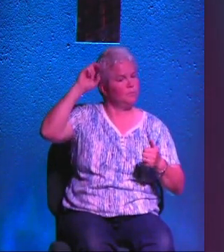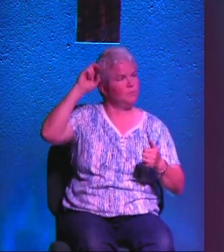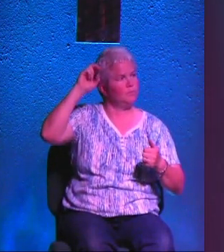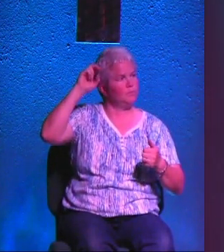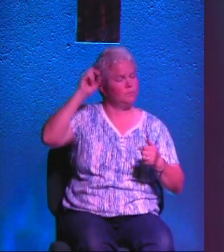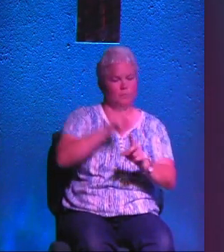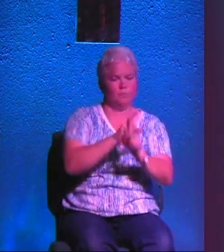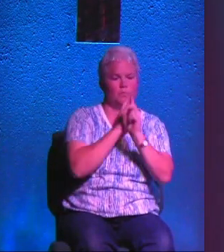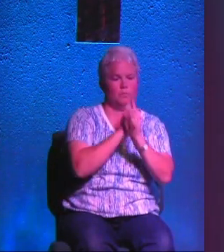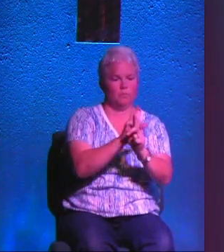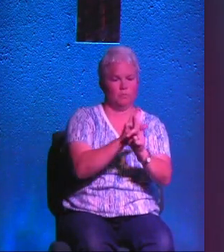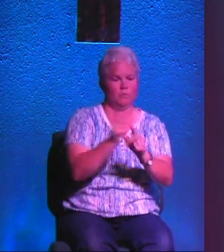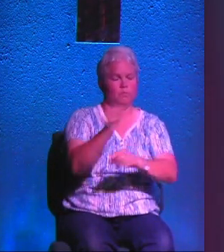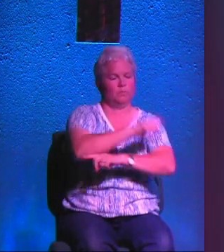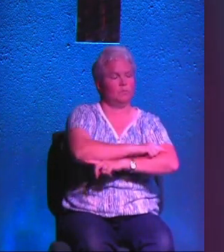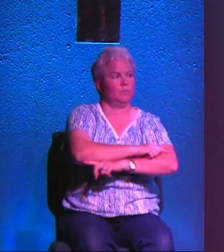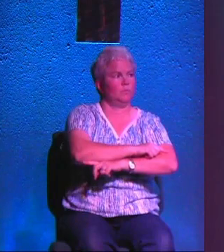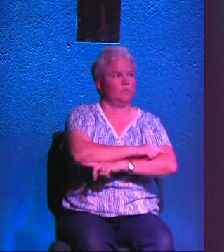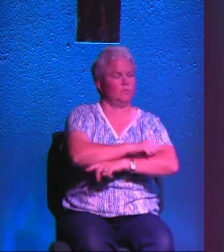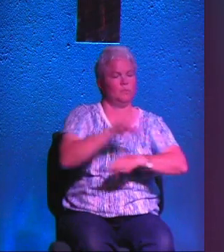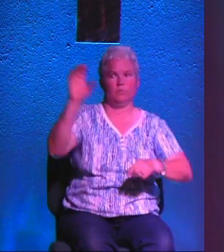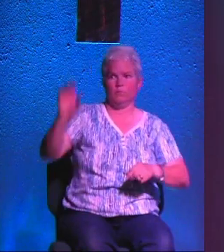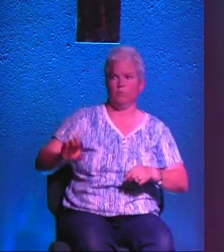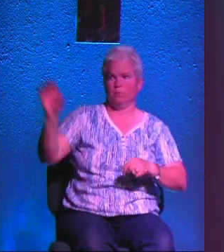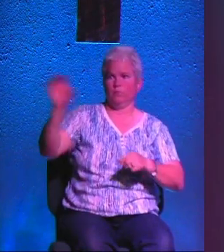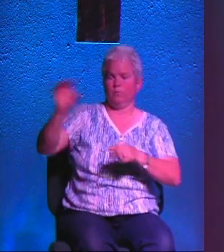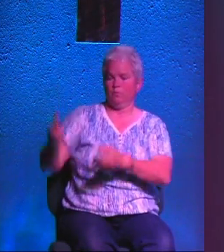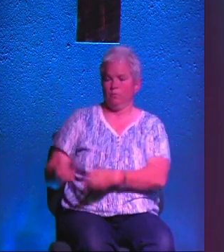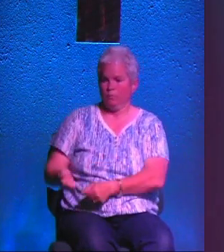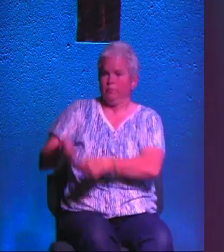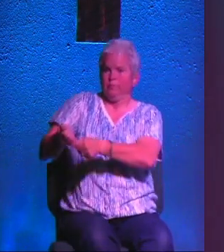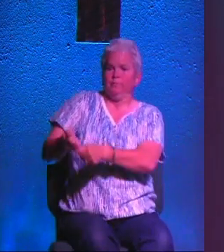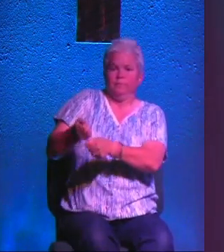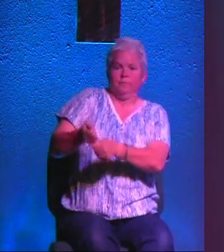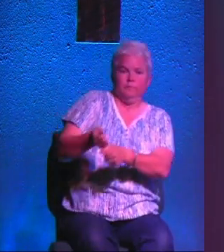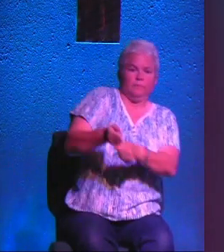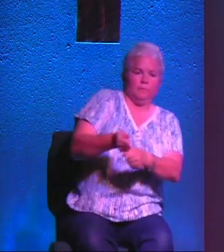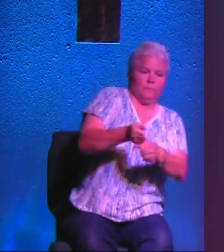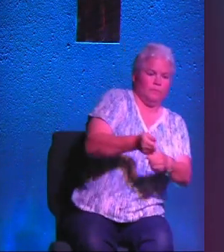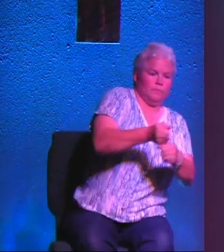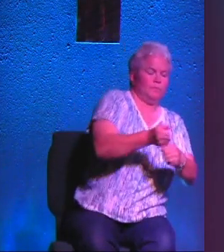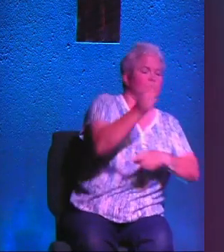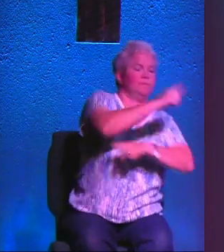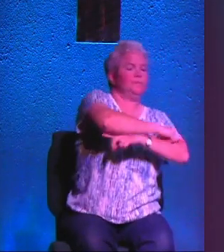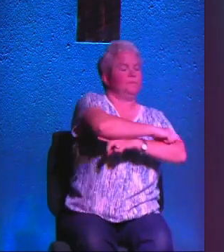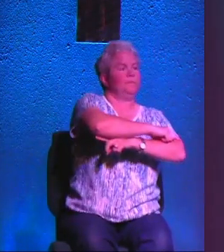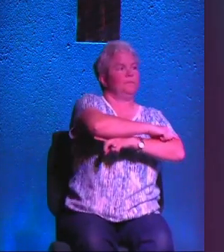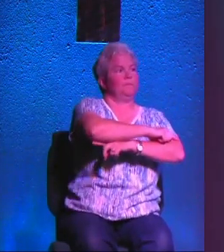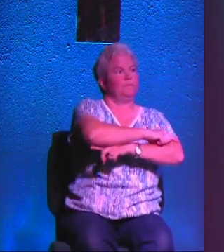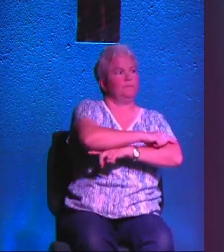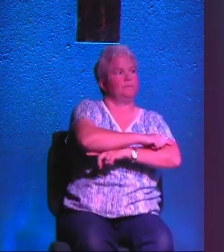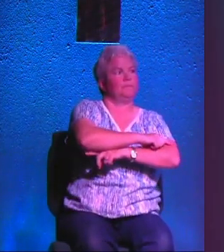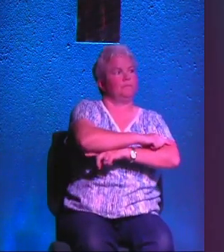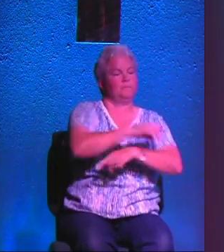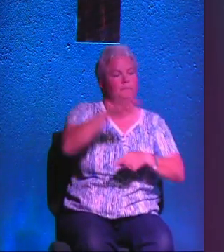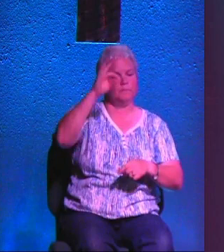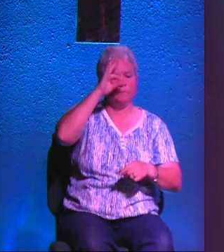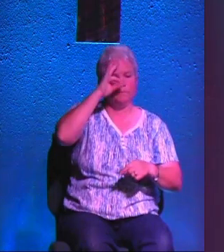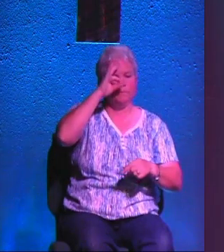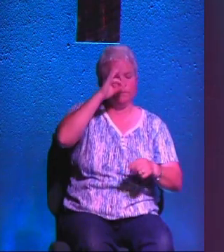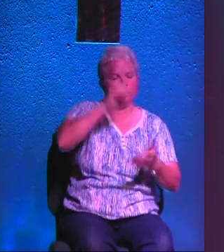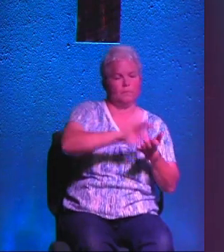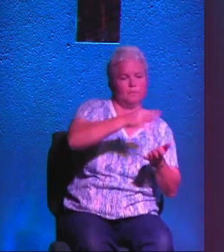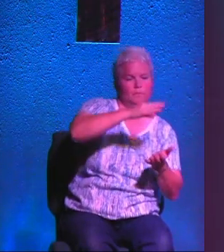me. Follow me daily. Pick up your cross daily. Die to yourself daily. And here's the fruit